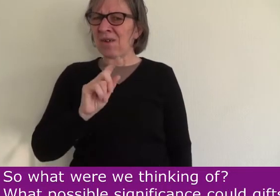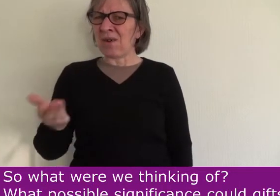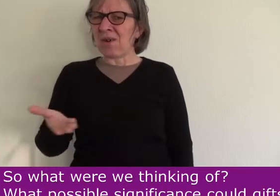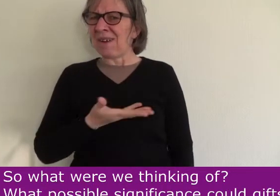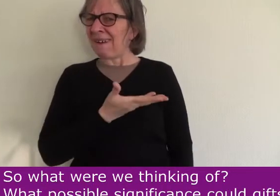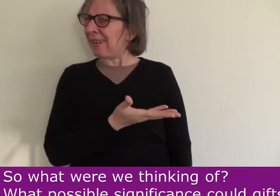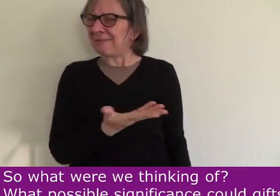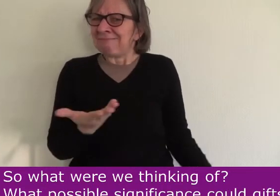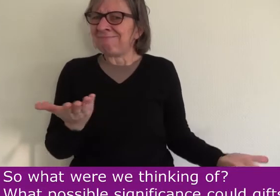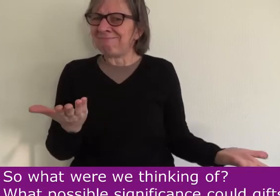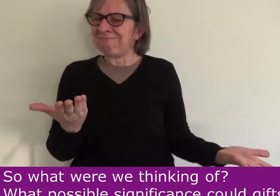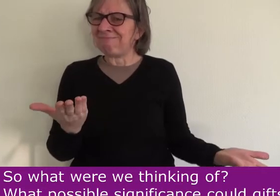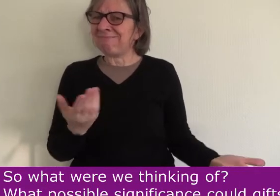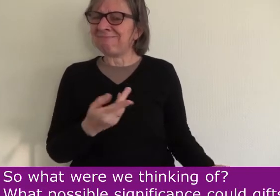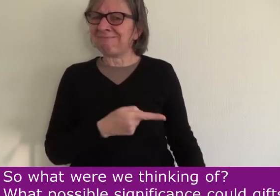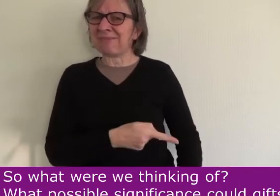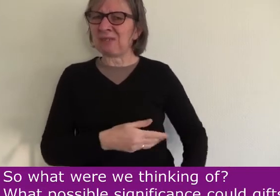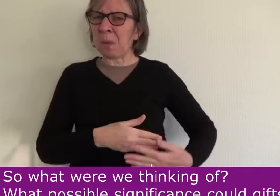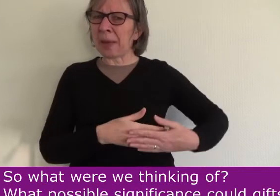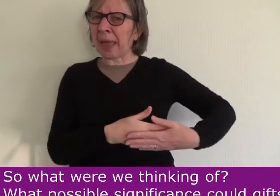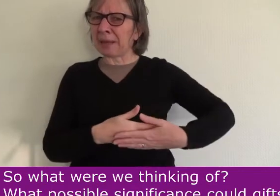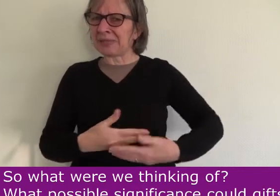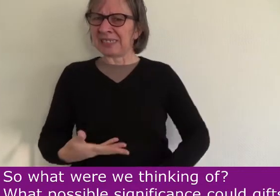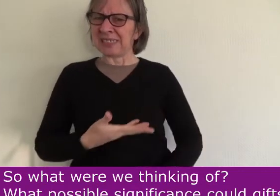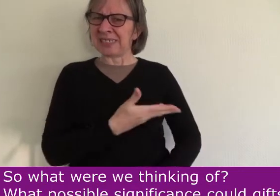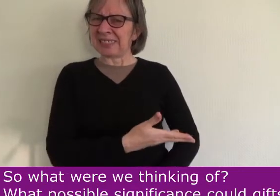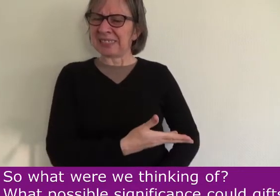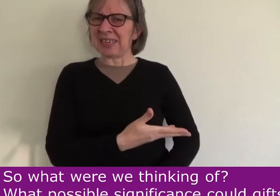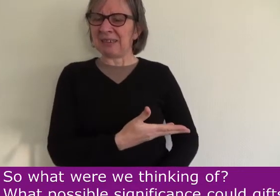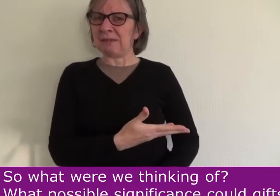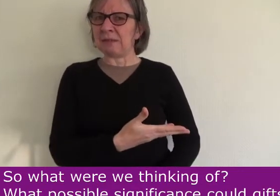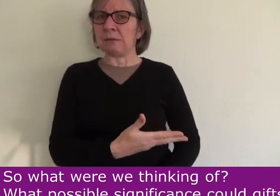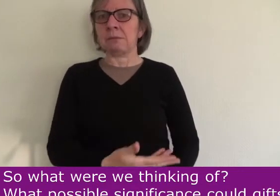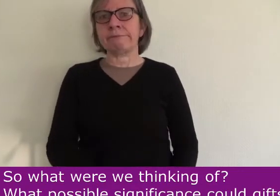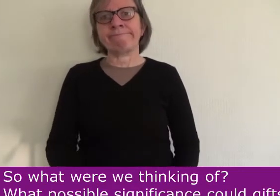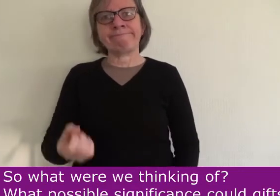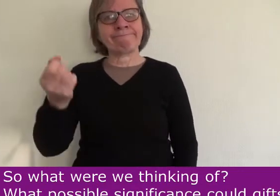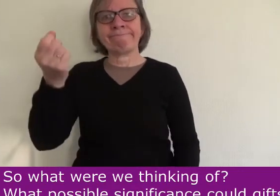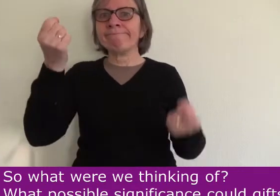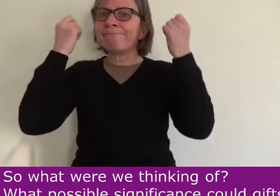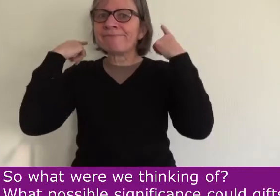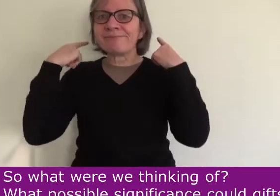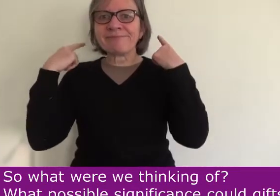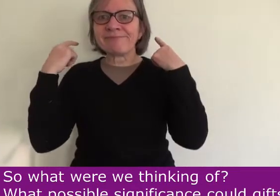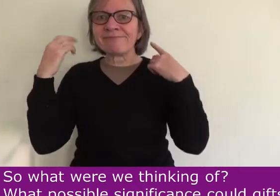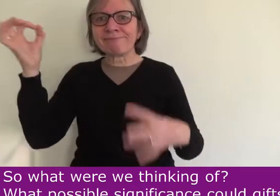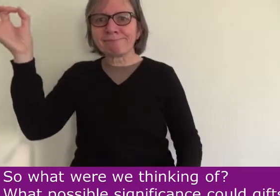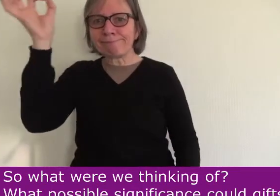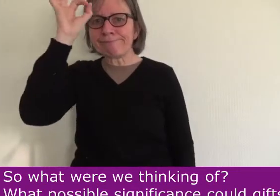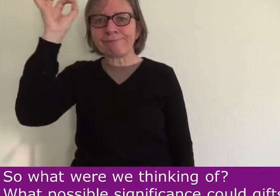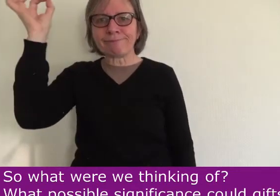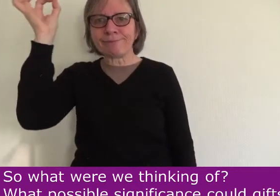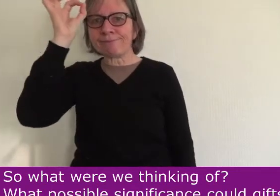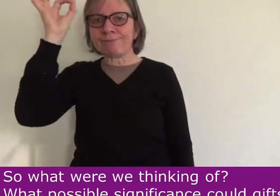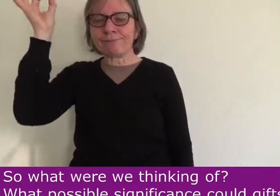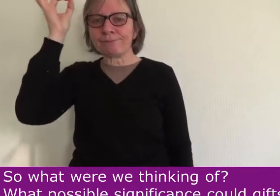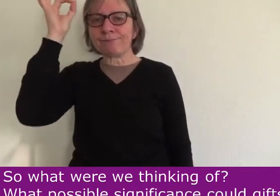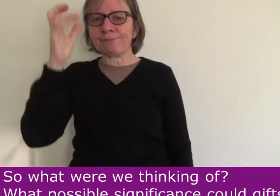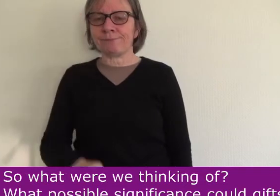possible significance could gifts like those have for a little child? Frankly, I have no